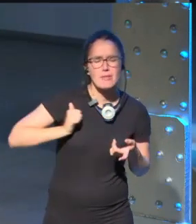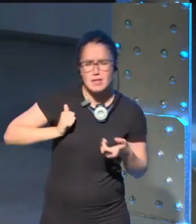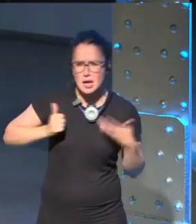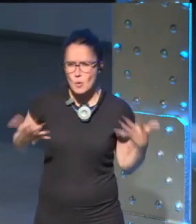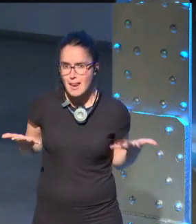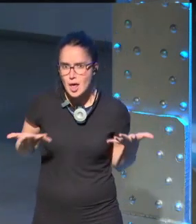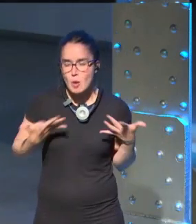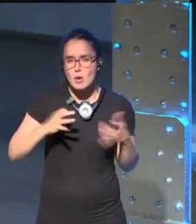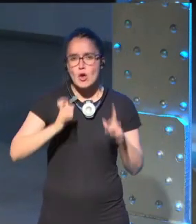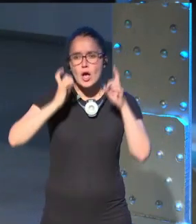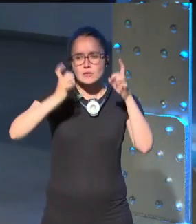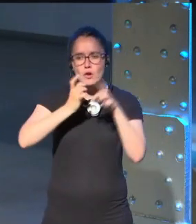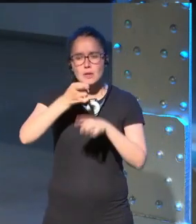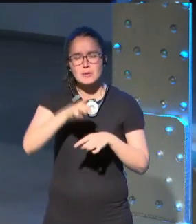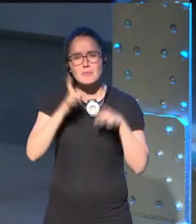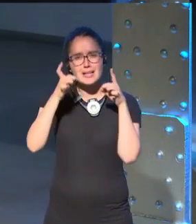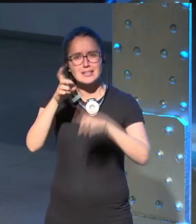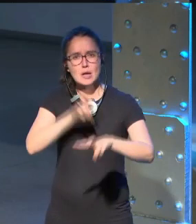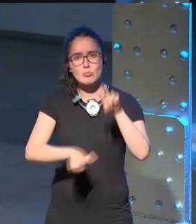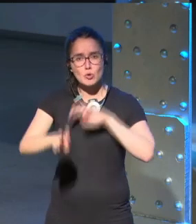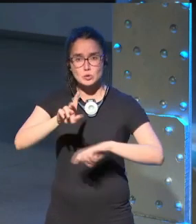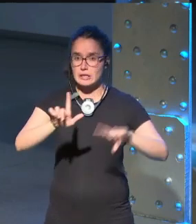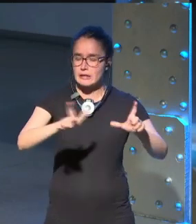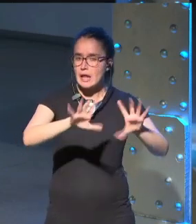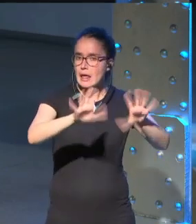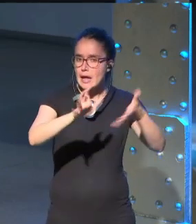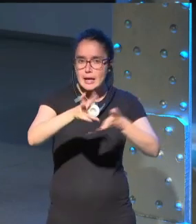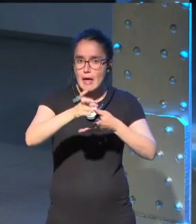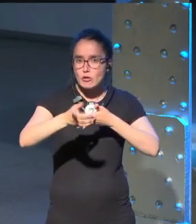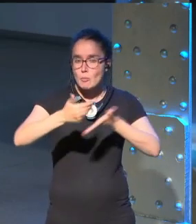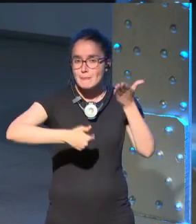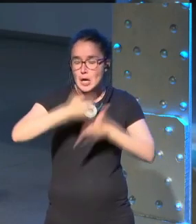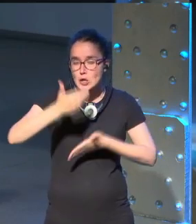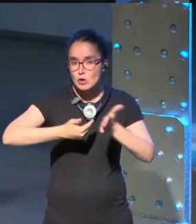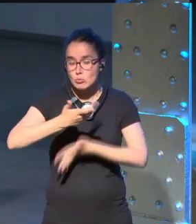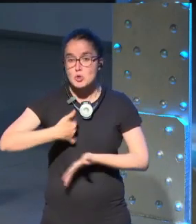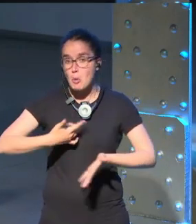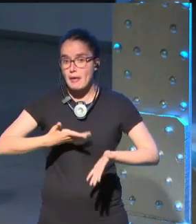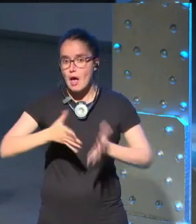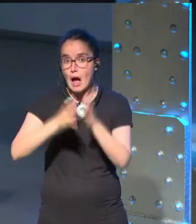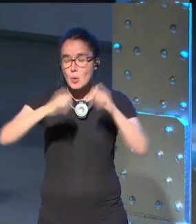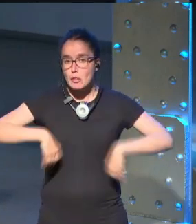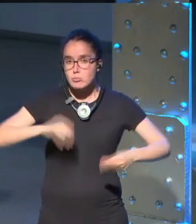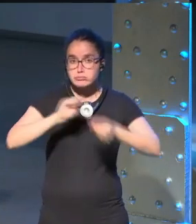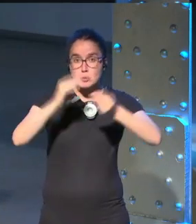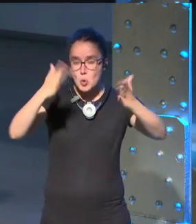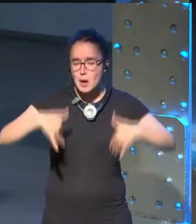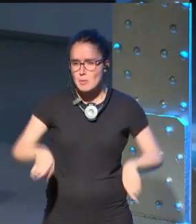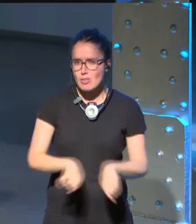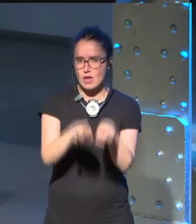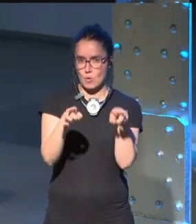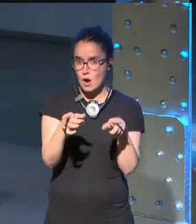at media sources that I tend not always to agree with. You know, one of the problems